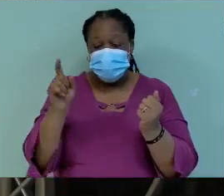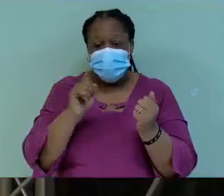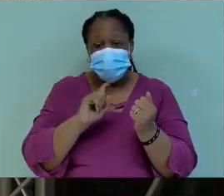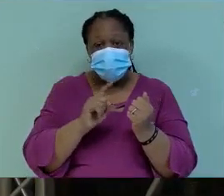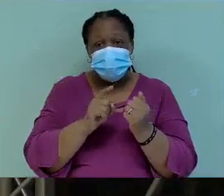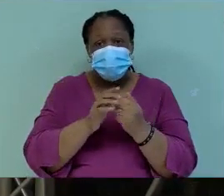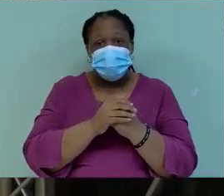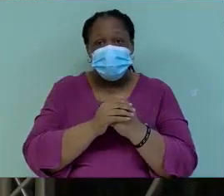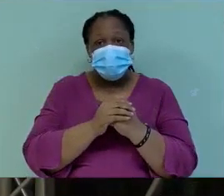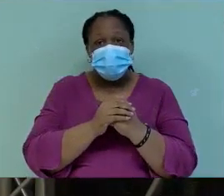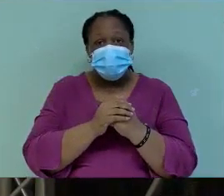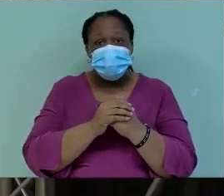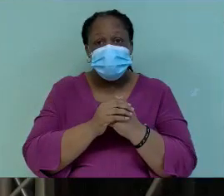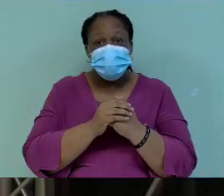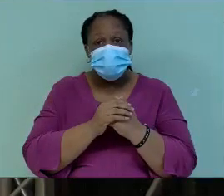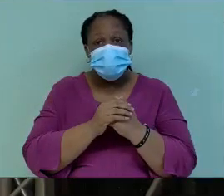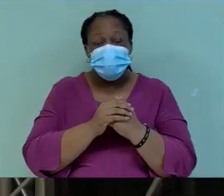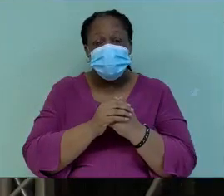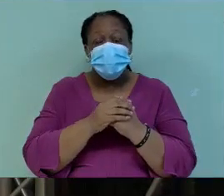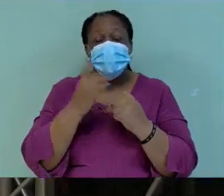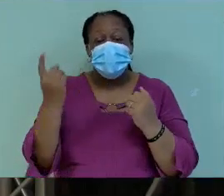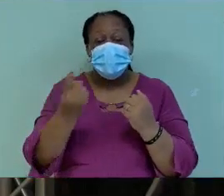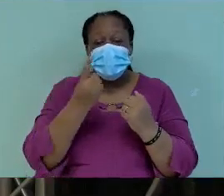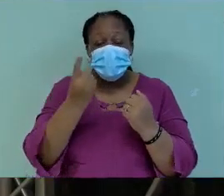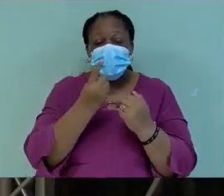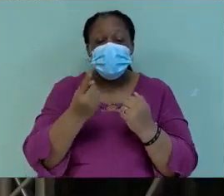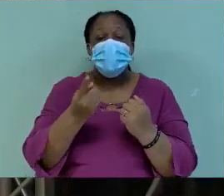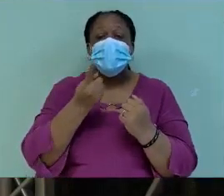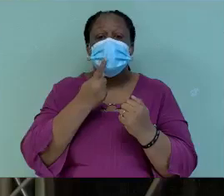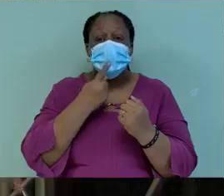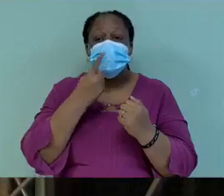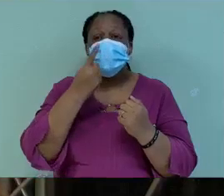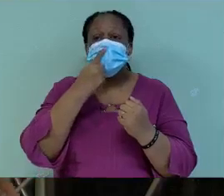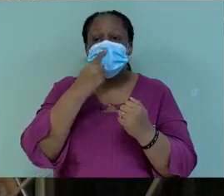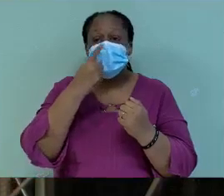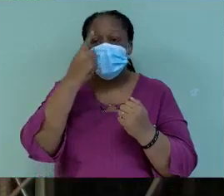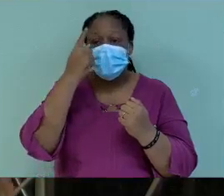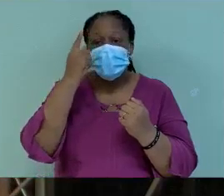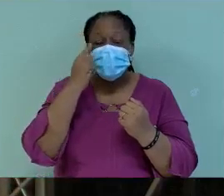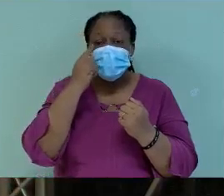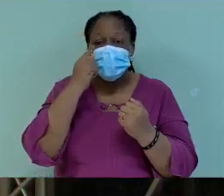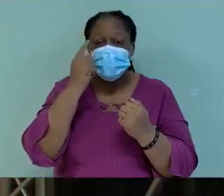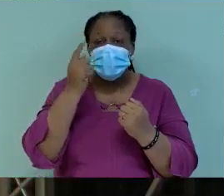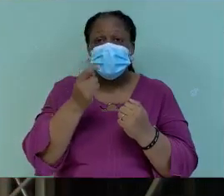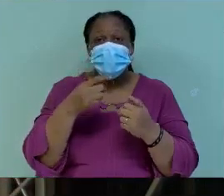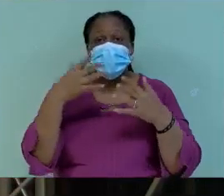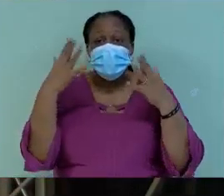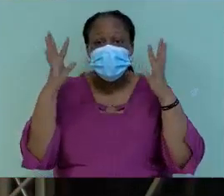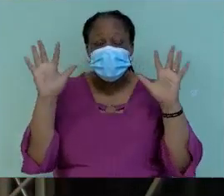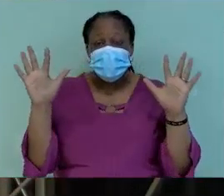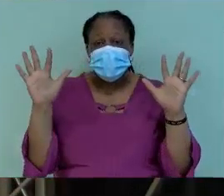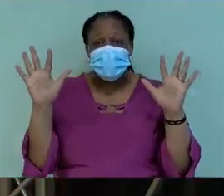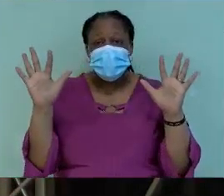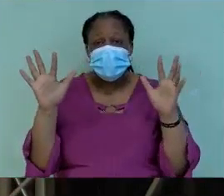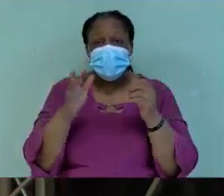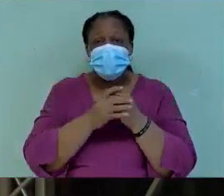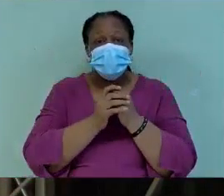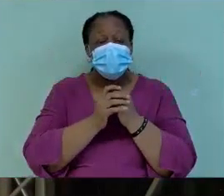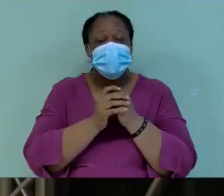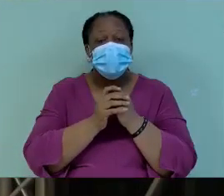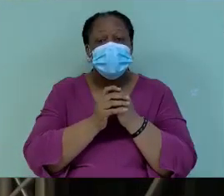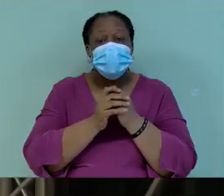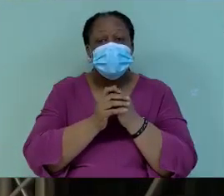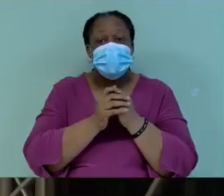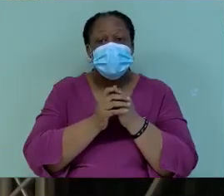by the fecal-oral route, meaning that you cannot spread it by your fingers being contaminated with stool and passing it to